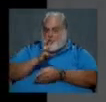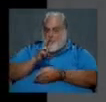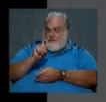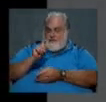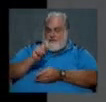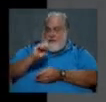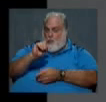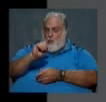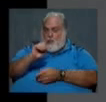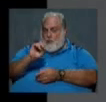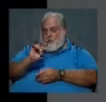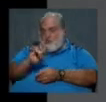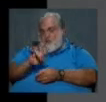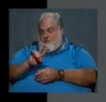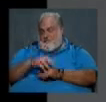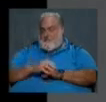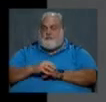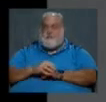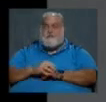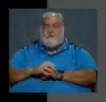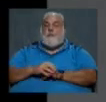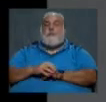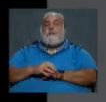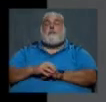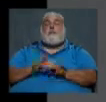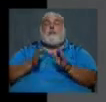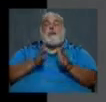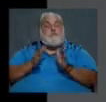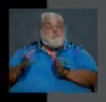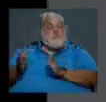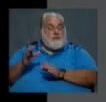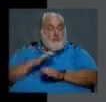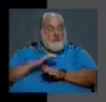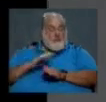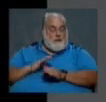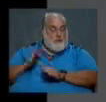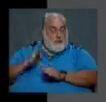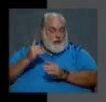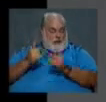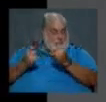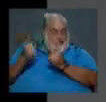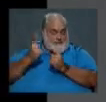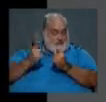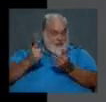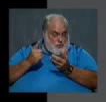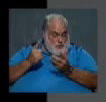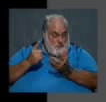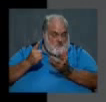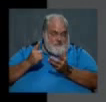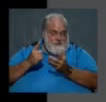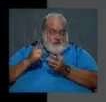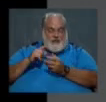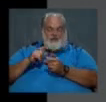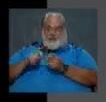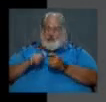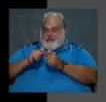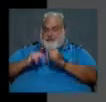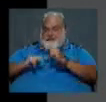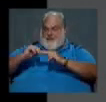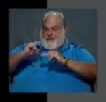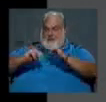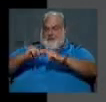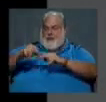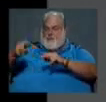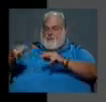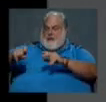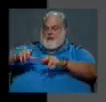36107. Issues that the Planning Commission will consider during its review of such facilities include, but are